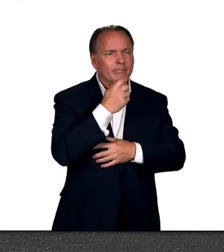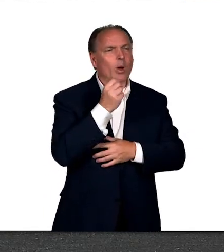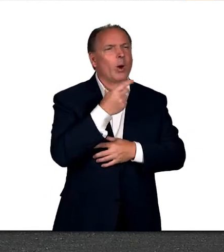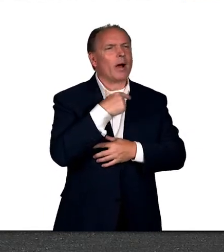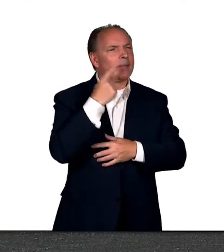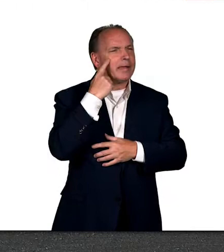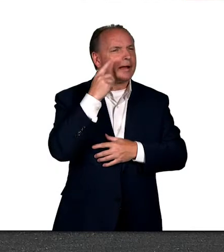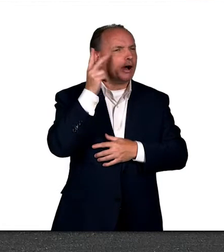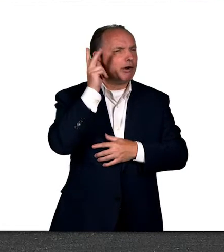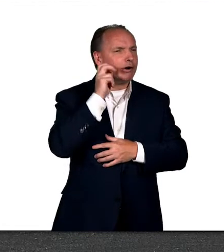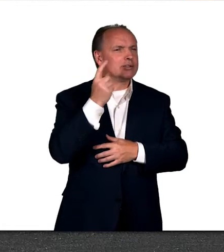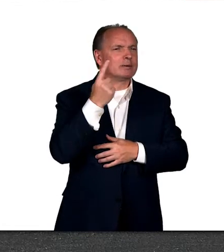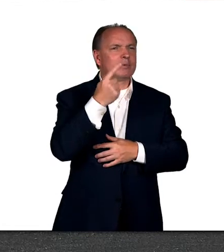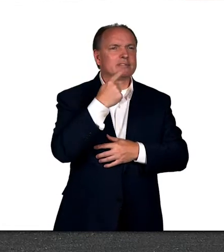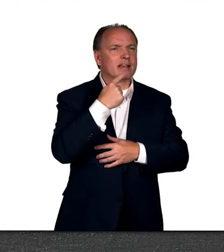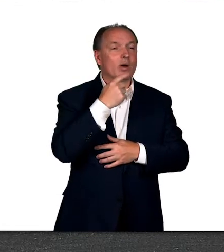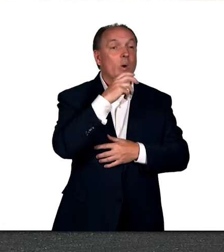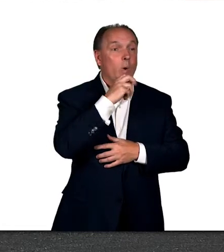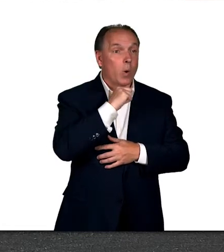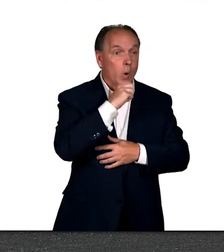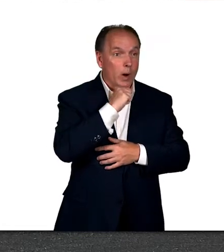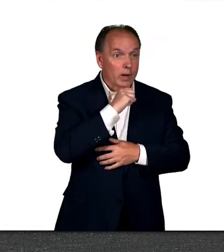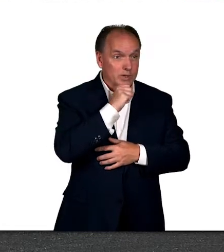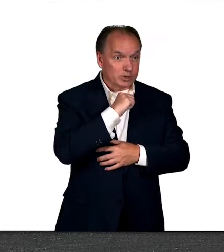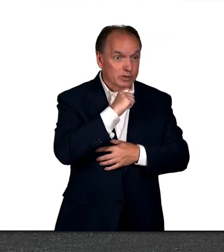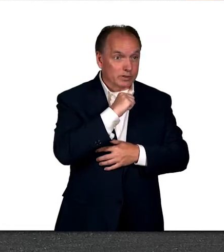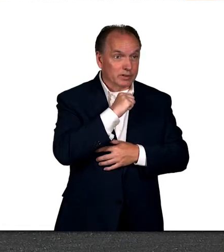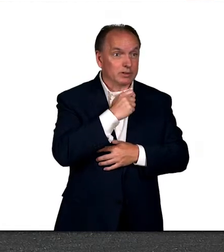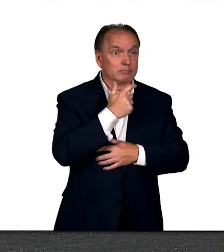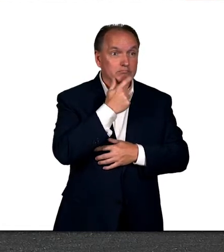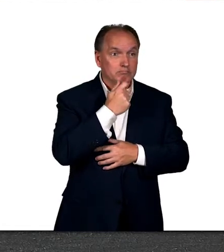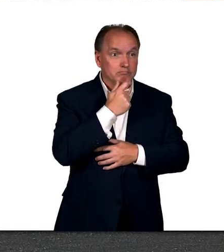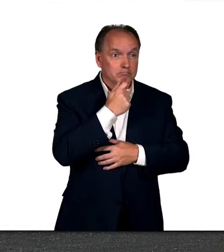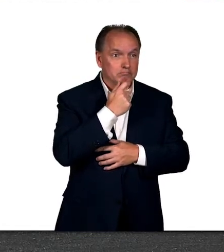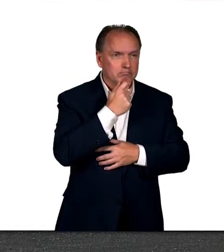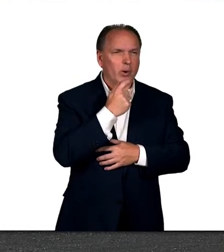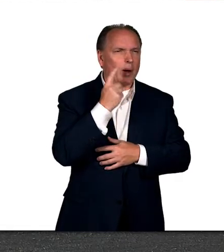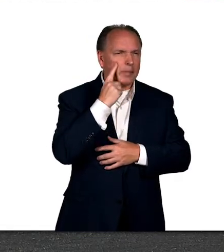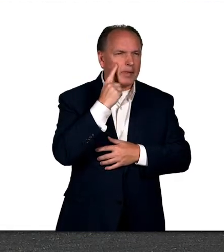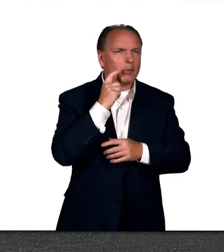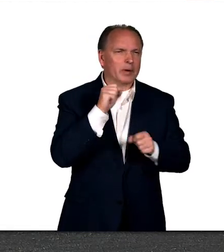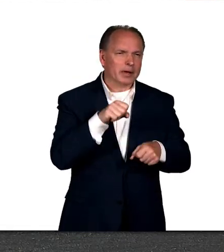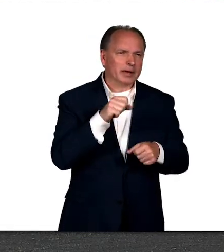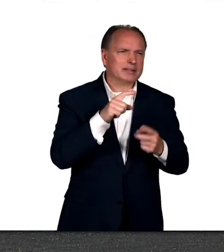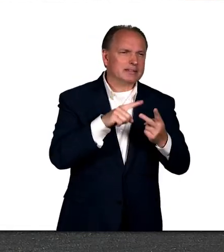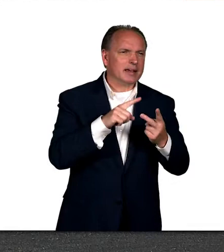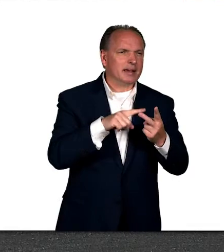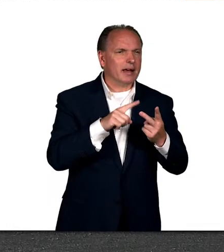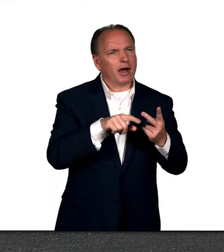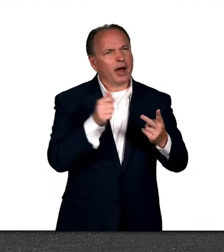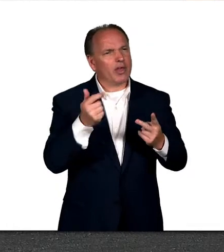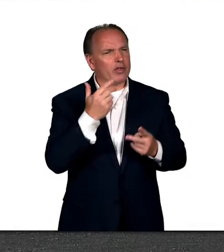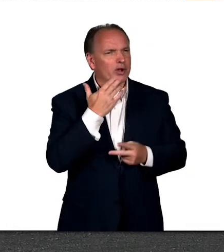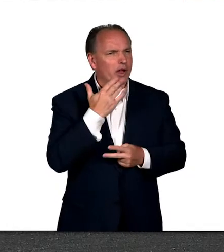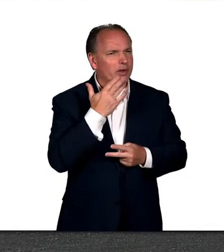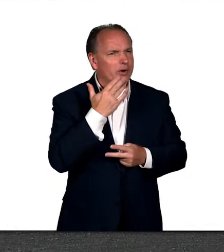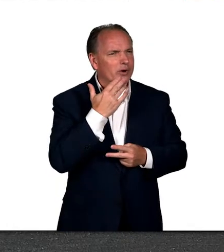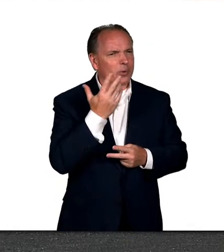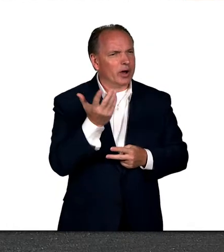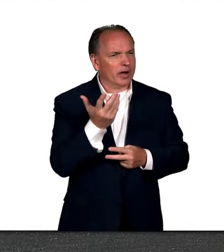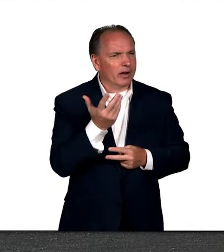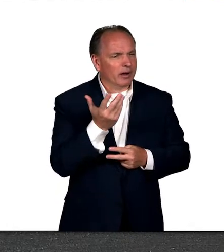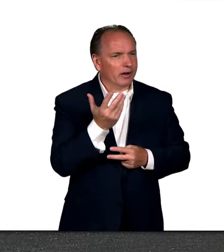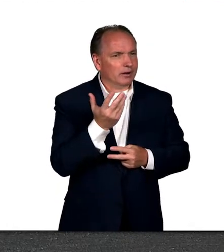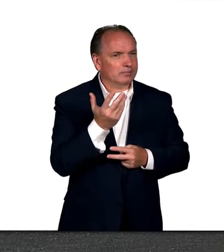Oh, I think I heard somebody said orange. I think we can probably say another color, couldn't